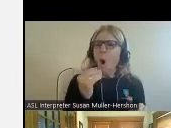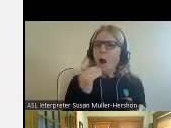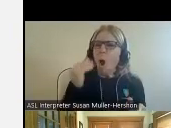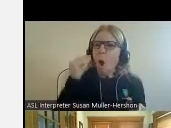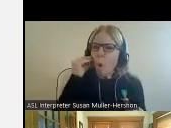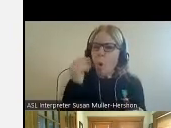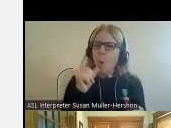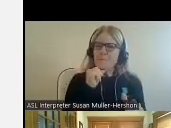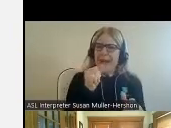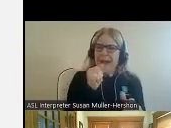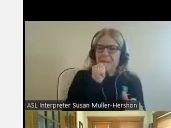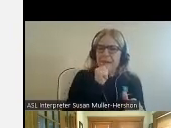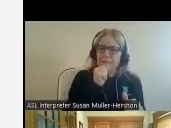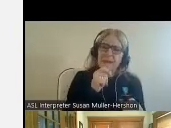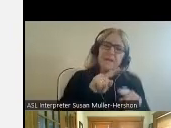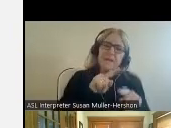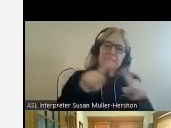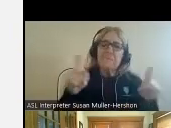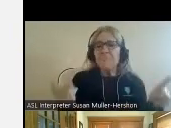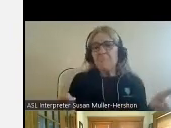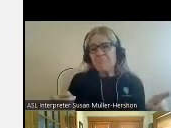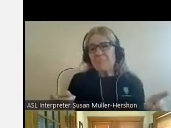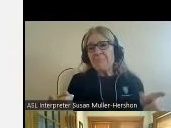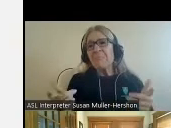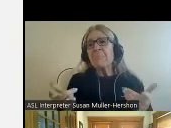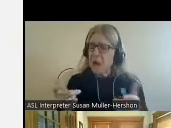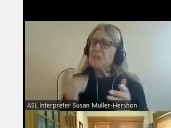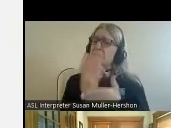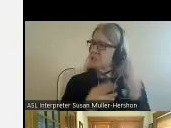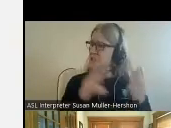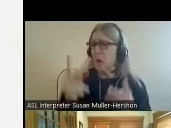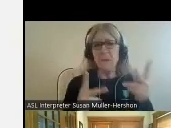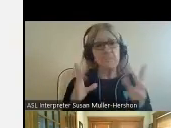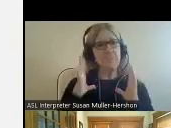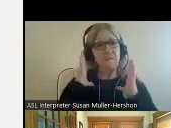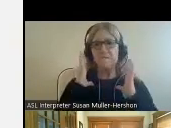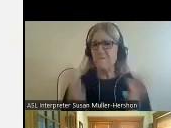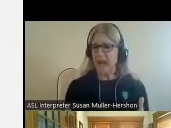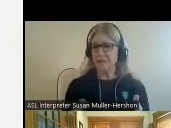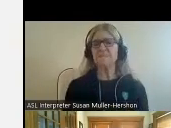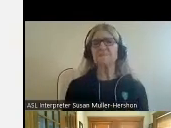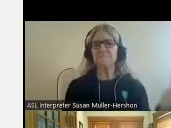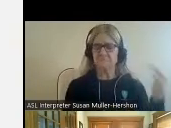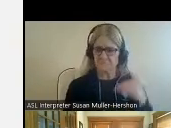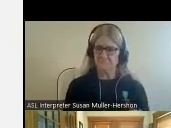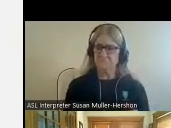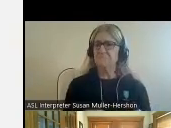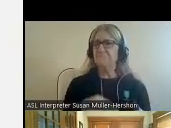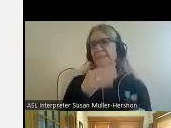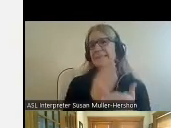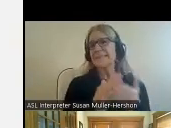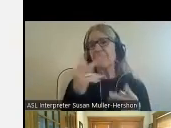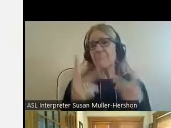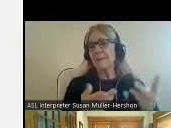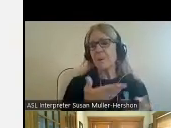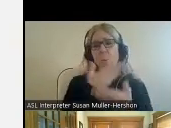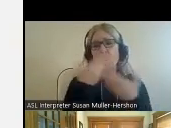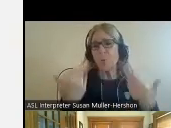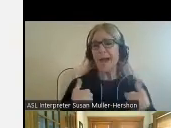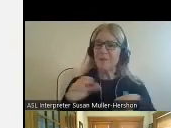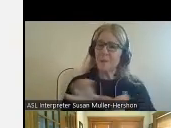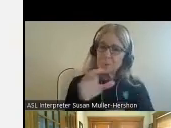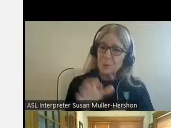someone can access these services and feel like it's totally private. Not everyone has access to computers or internet access